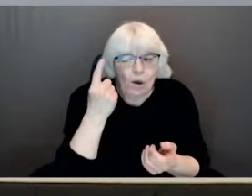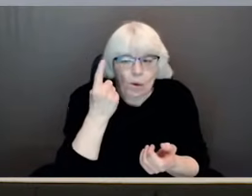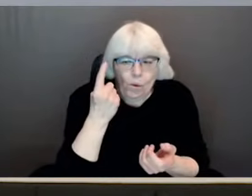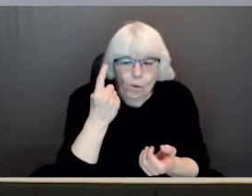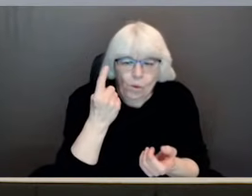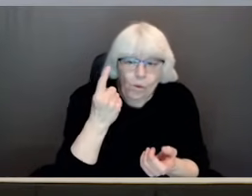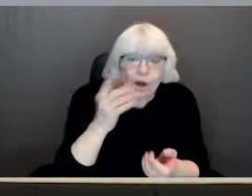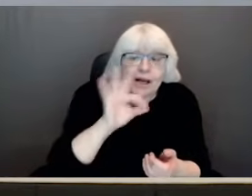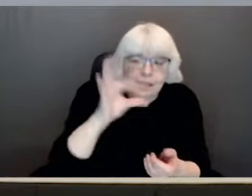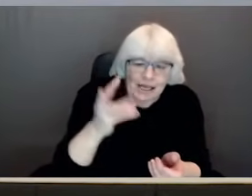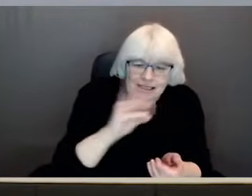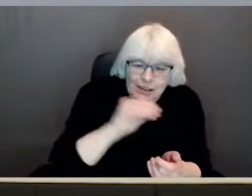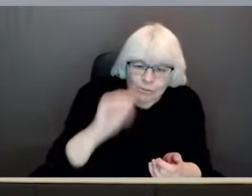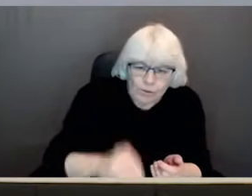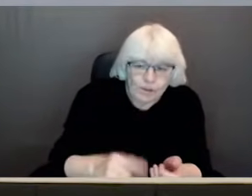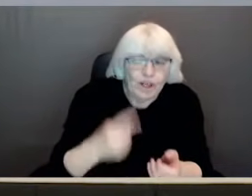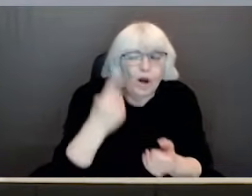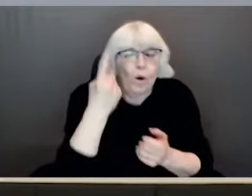are fully vaccinated.